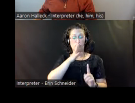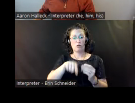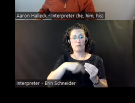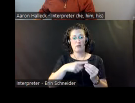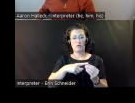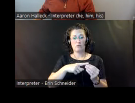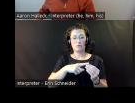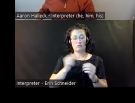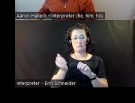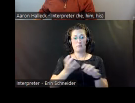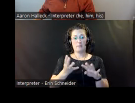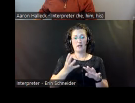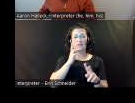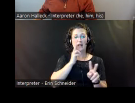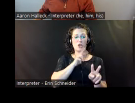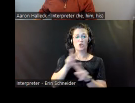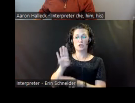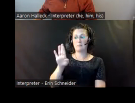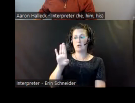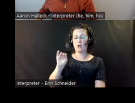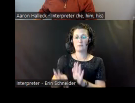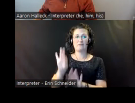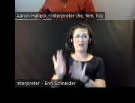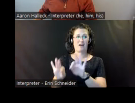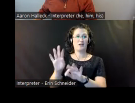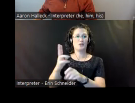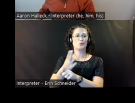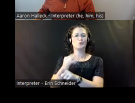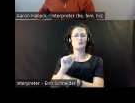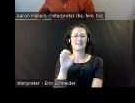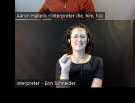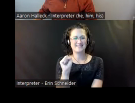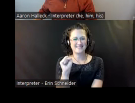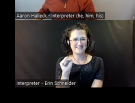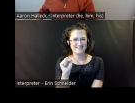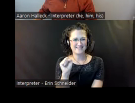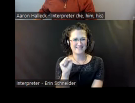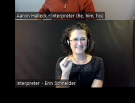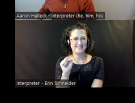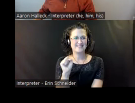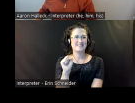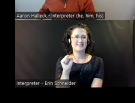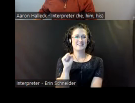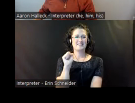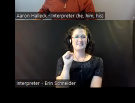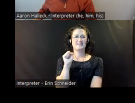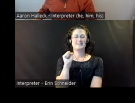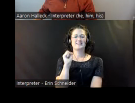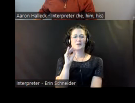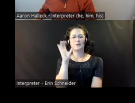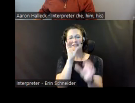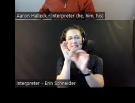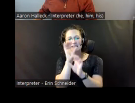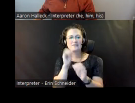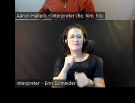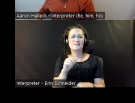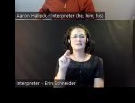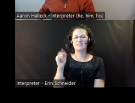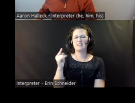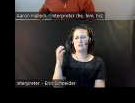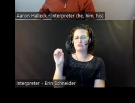go find the use cases. The agronomy one we just talked about, we have air sensors, moisture sensors, which have